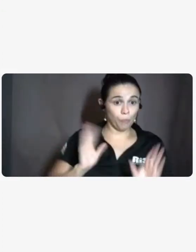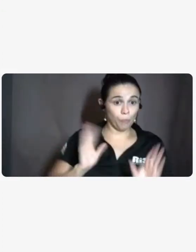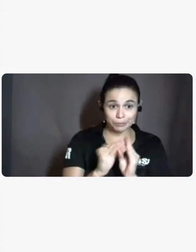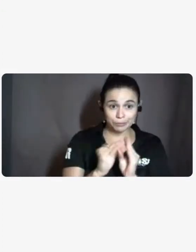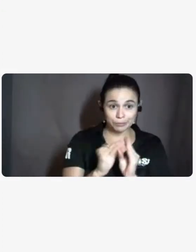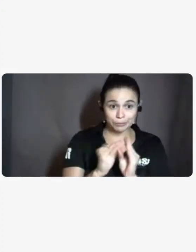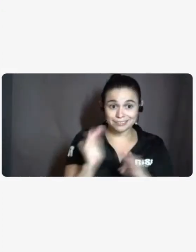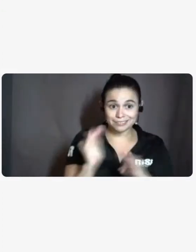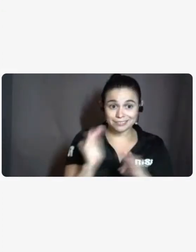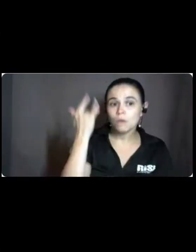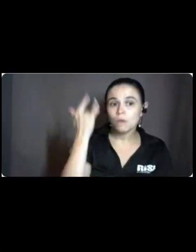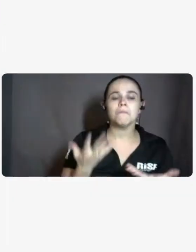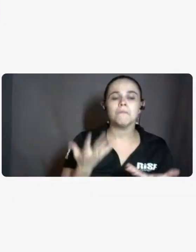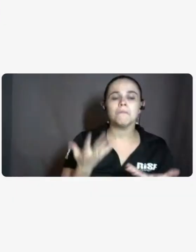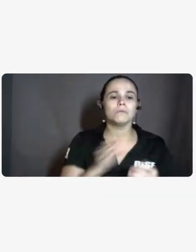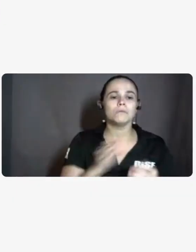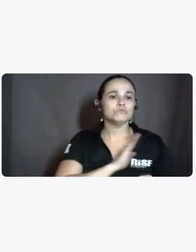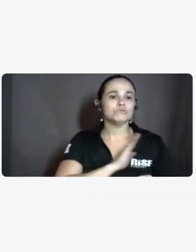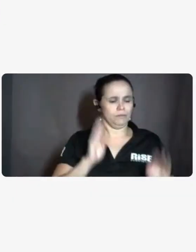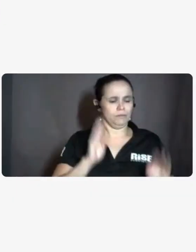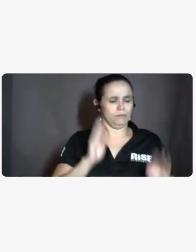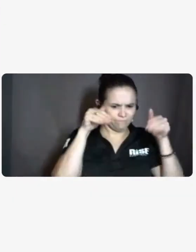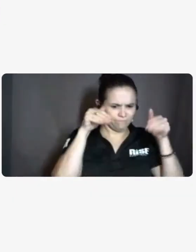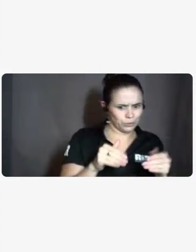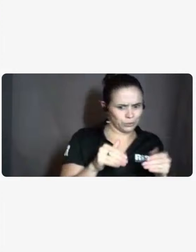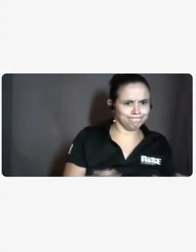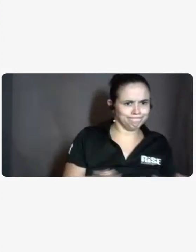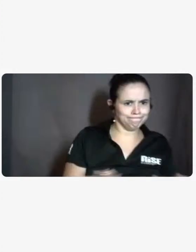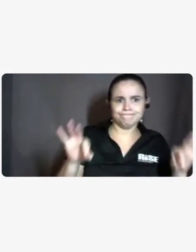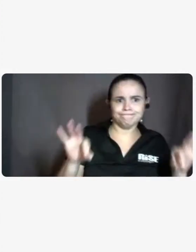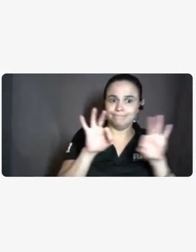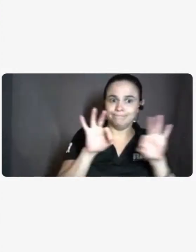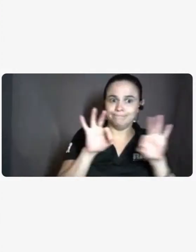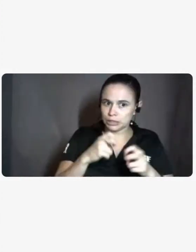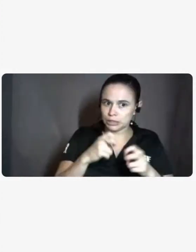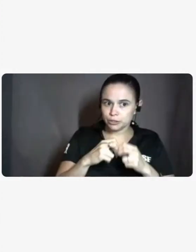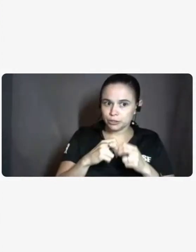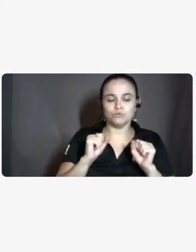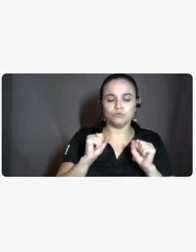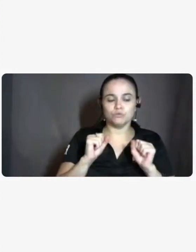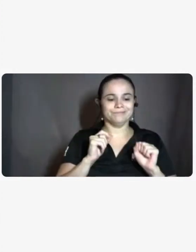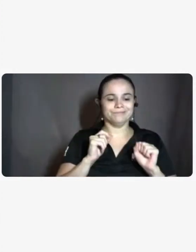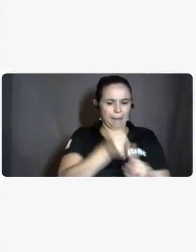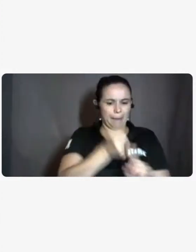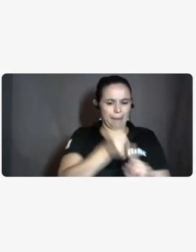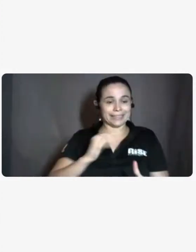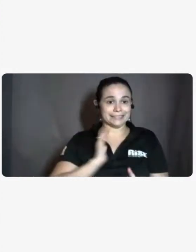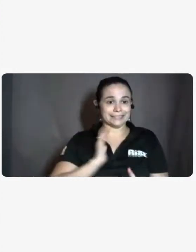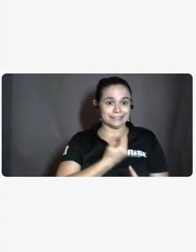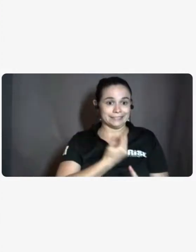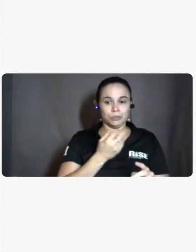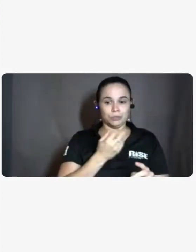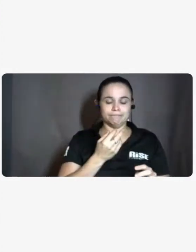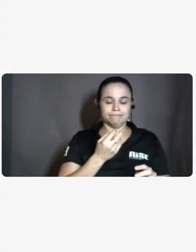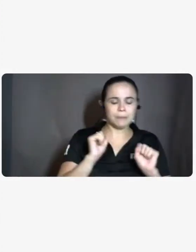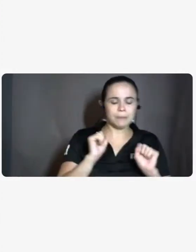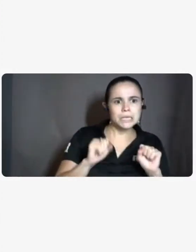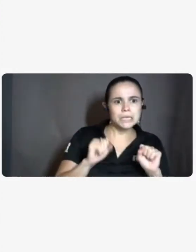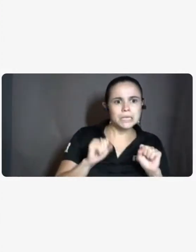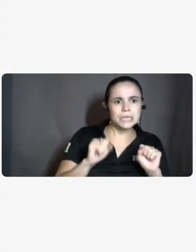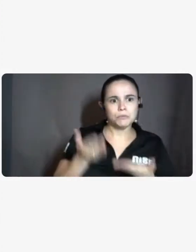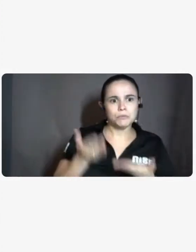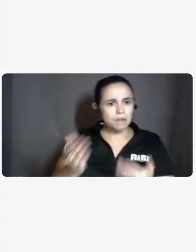issue impacting our ability to provide a safe, productive, nurturing learning environment for our students in the South Bloomington